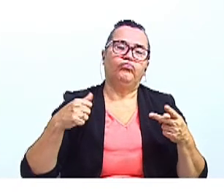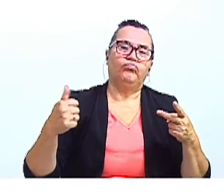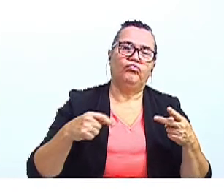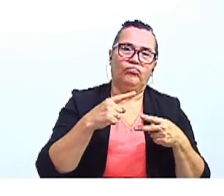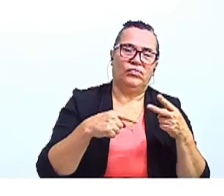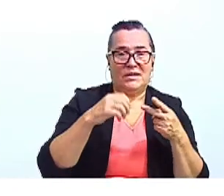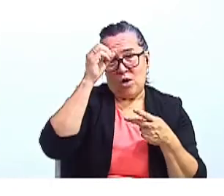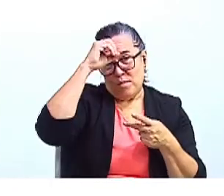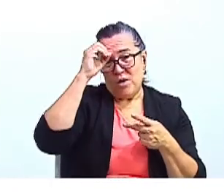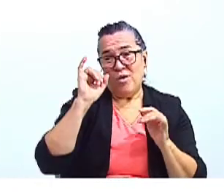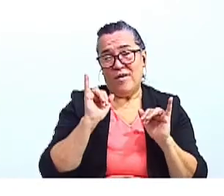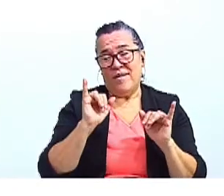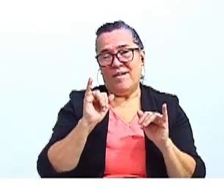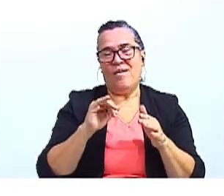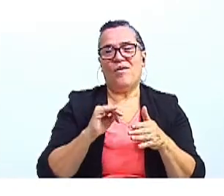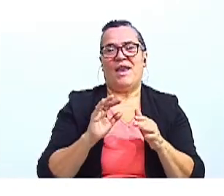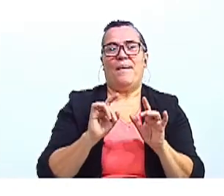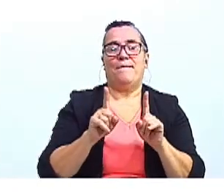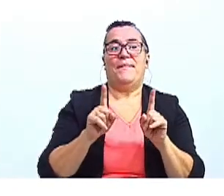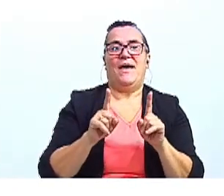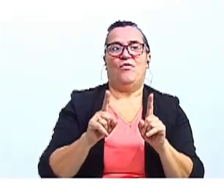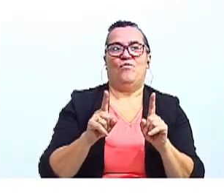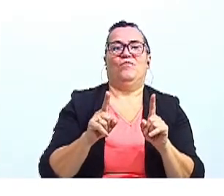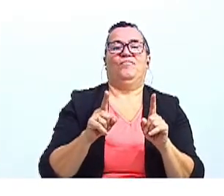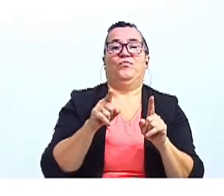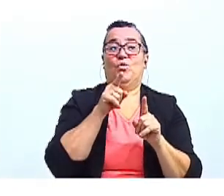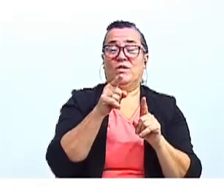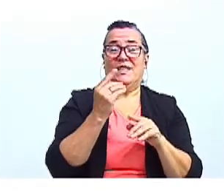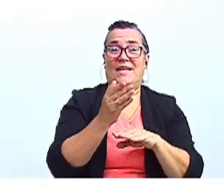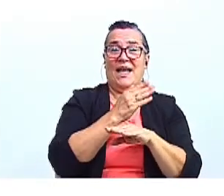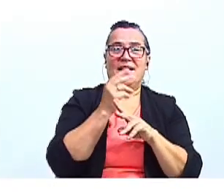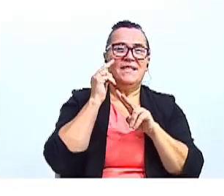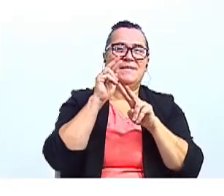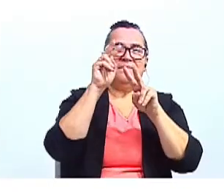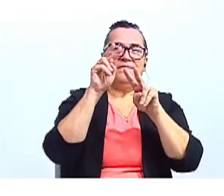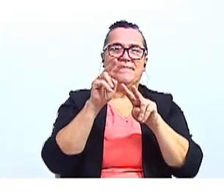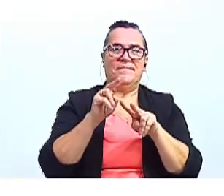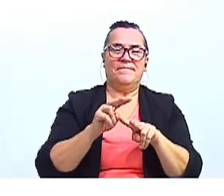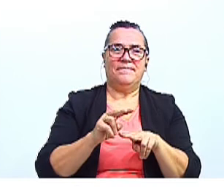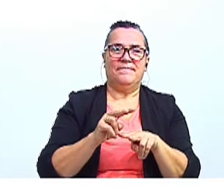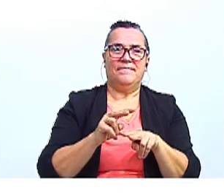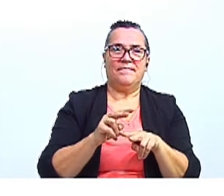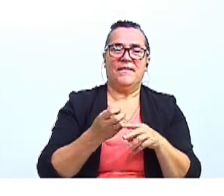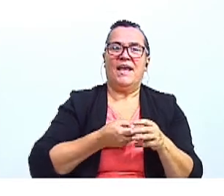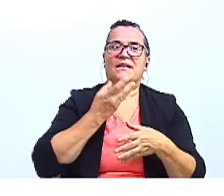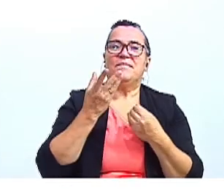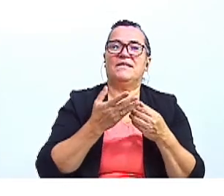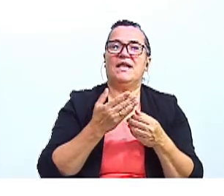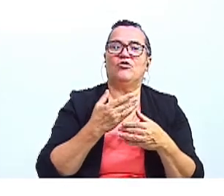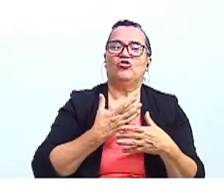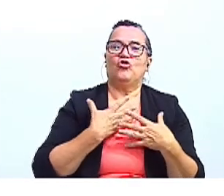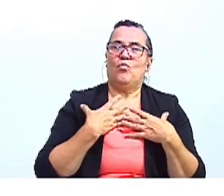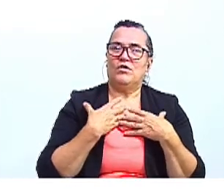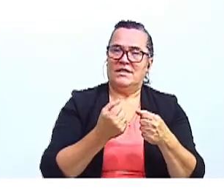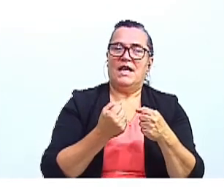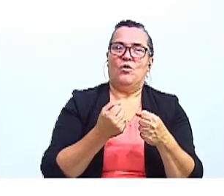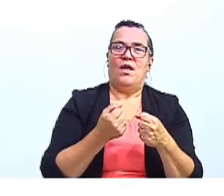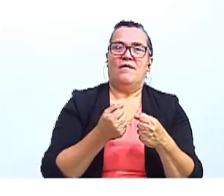opinion. Okay? But before doing that, you need to see some very helpful expressions. Let's look at them.